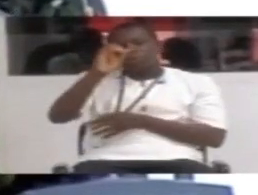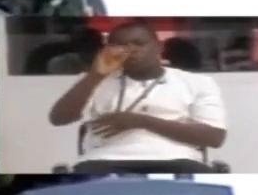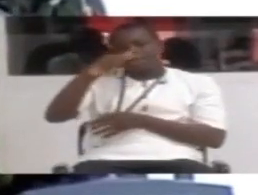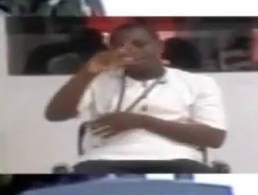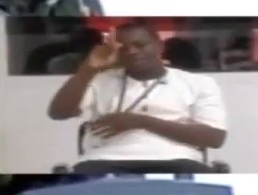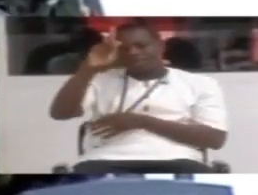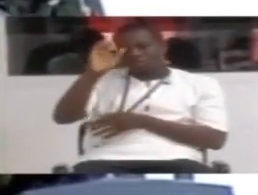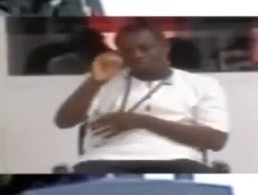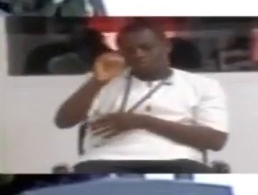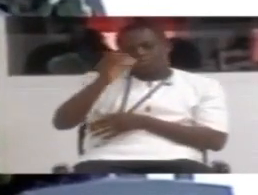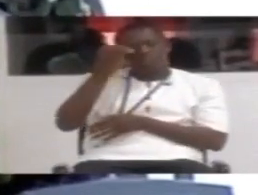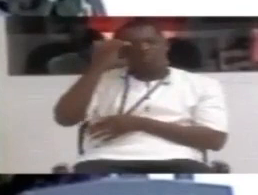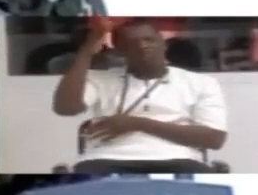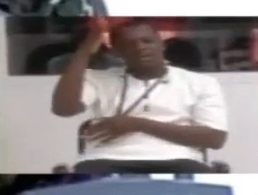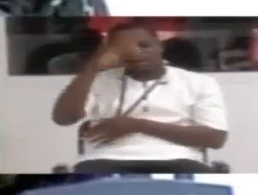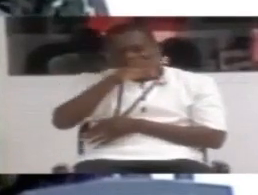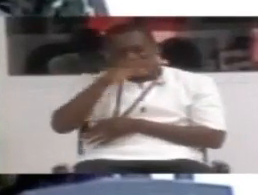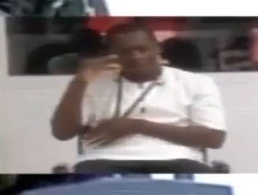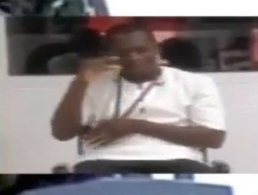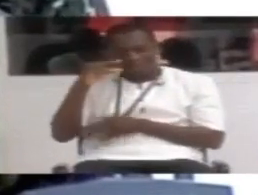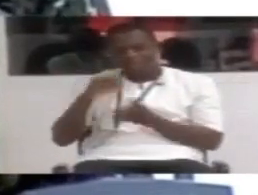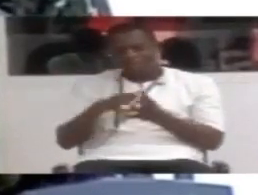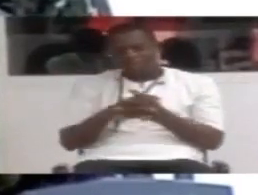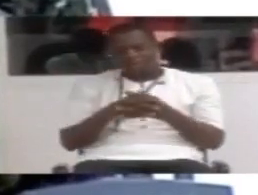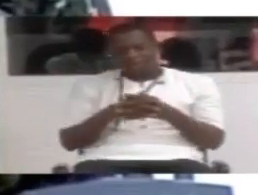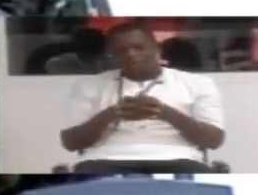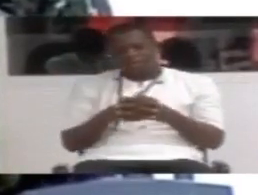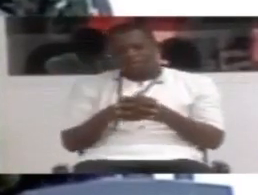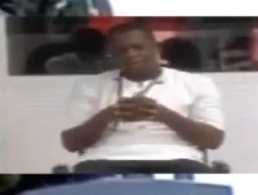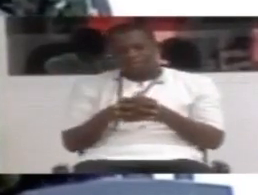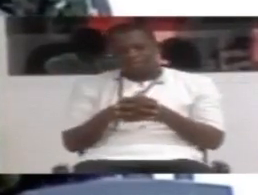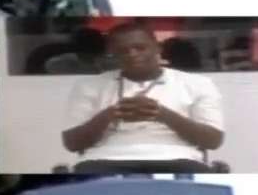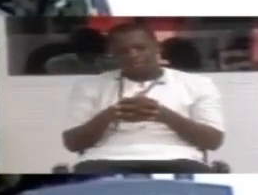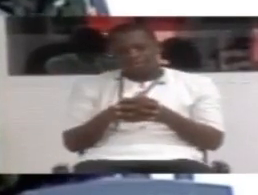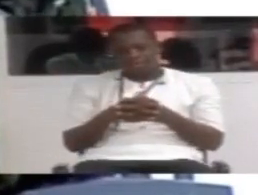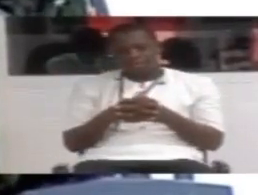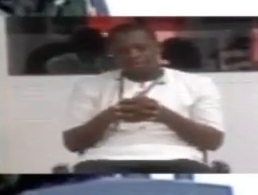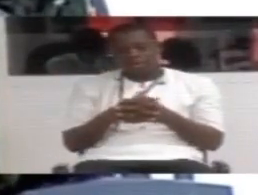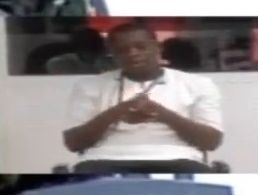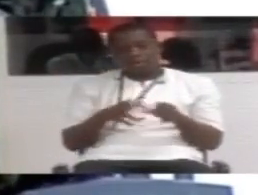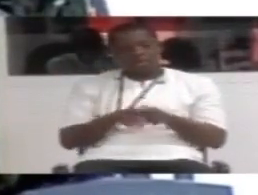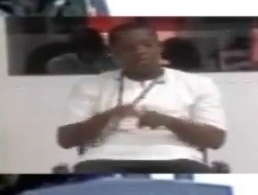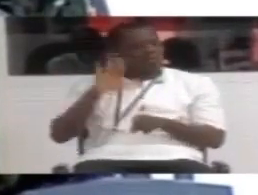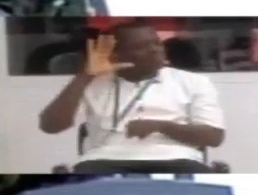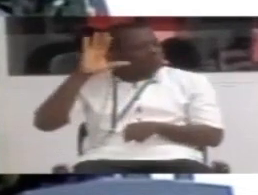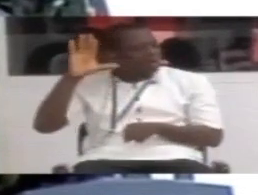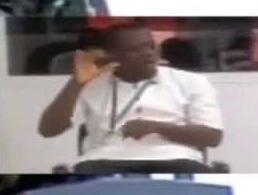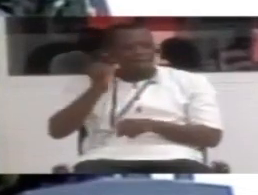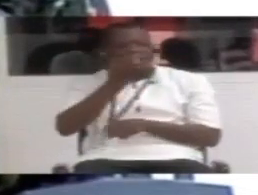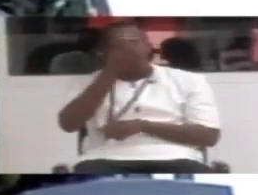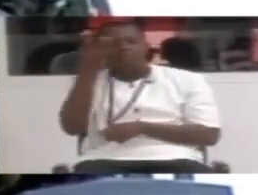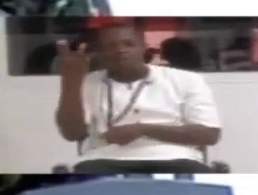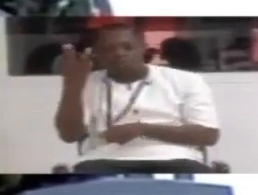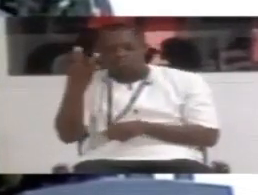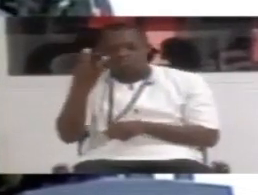nge fatte tour bi. Sonko. I cannot recall the name. We've had a few Sonkos as IGPs.